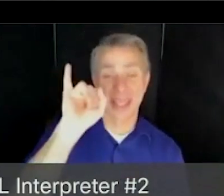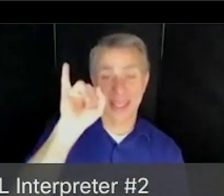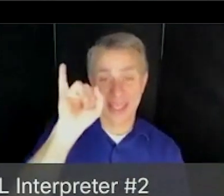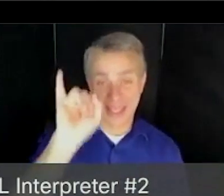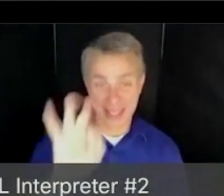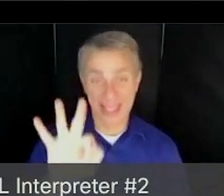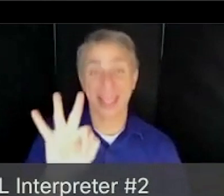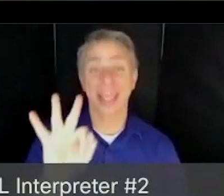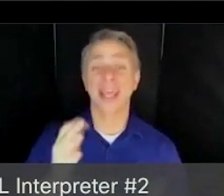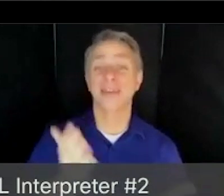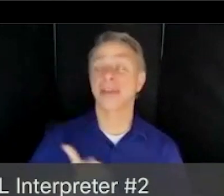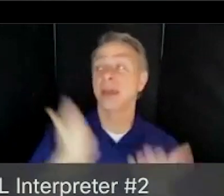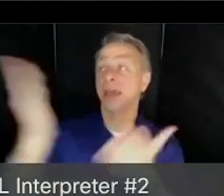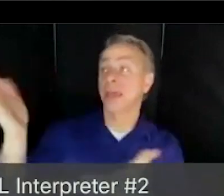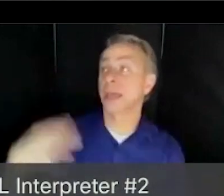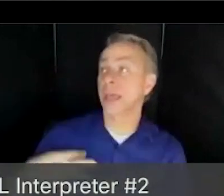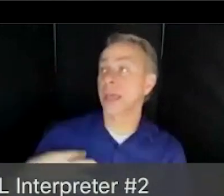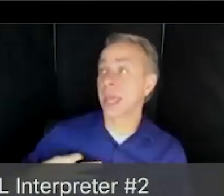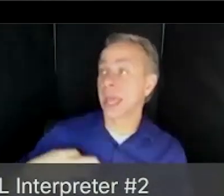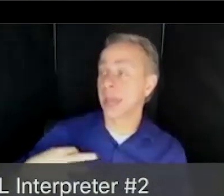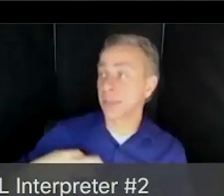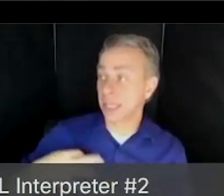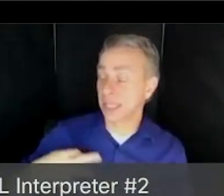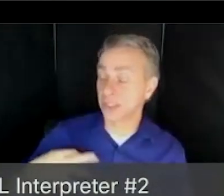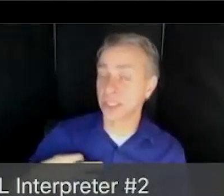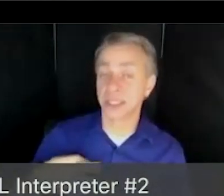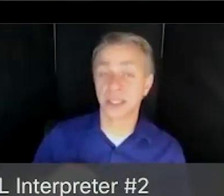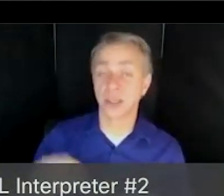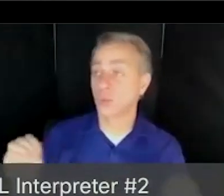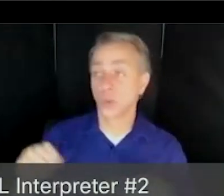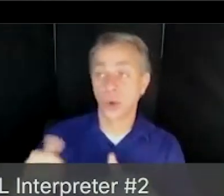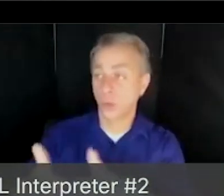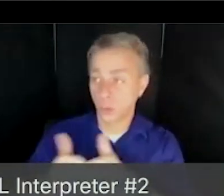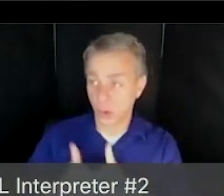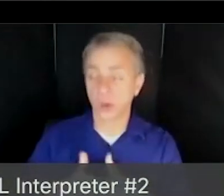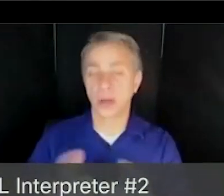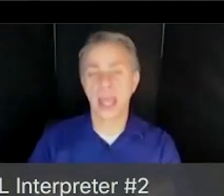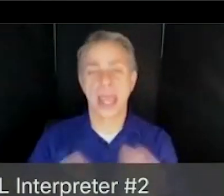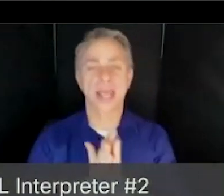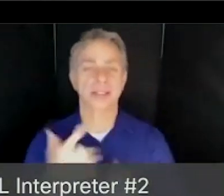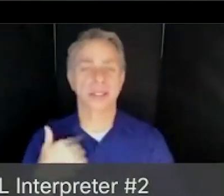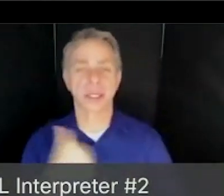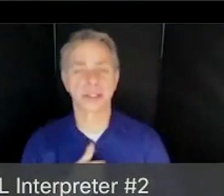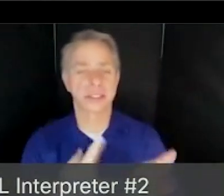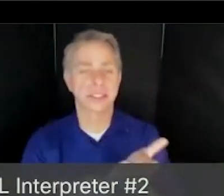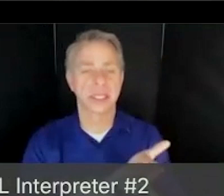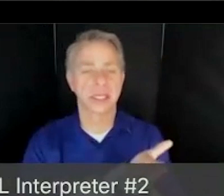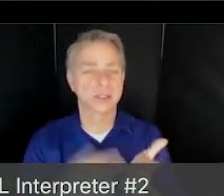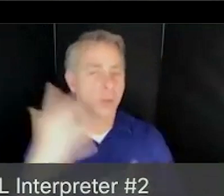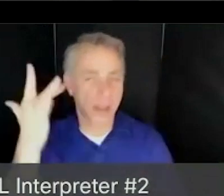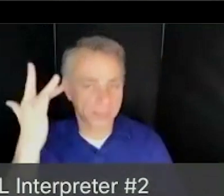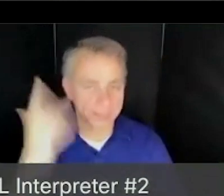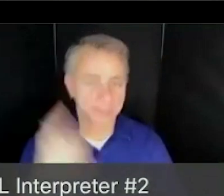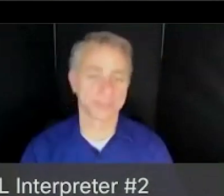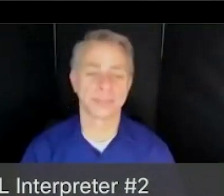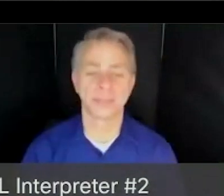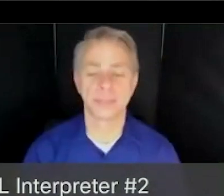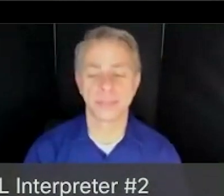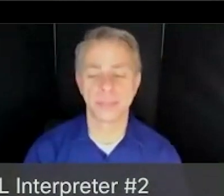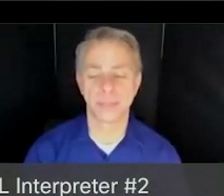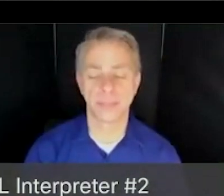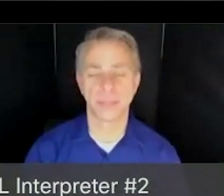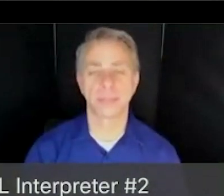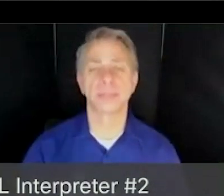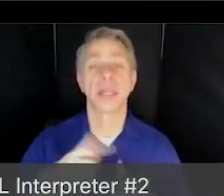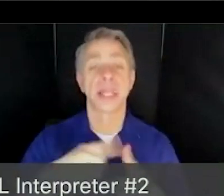with them once you receive them. We're not sure this is a new grant program, so we're hoping it will be recompeted